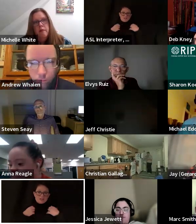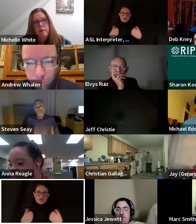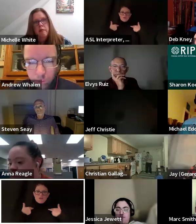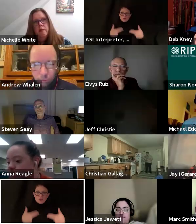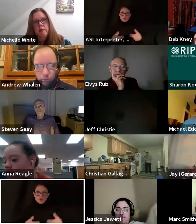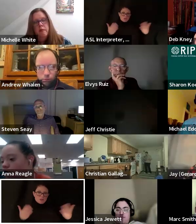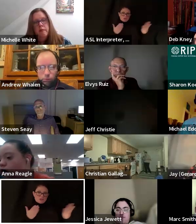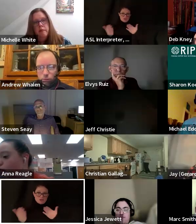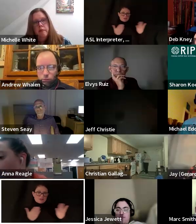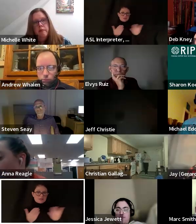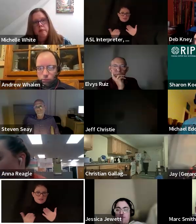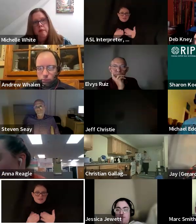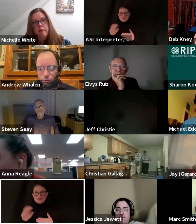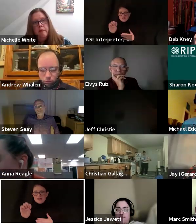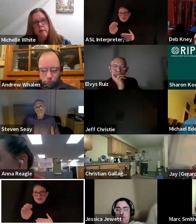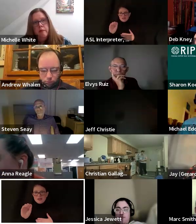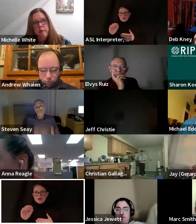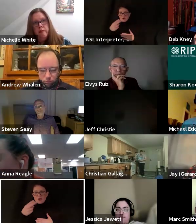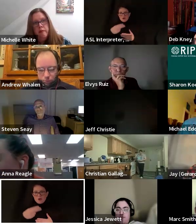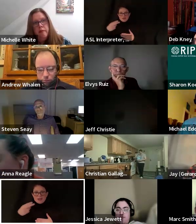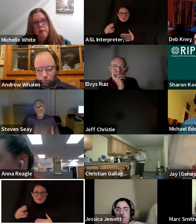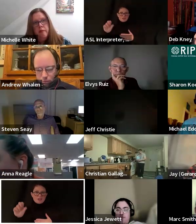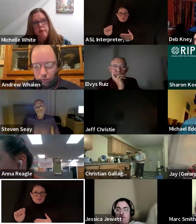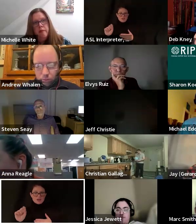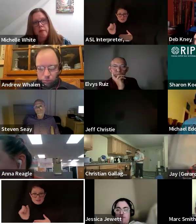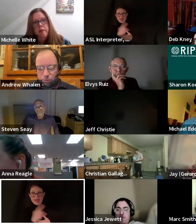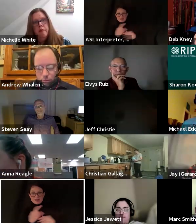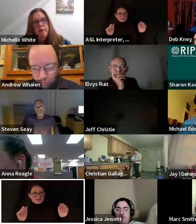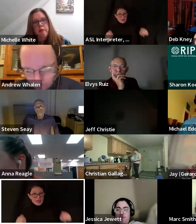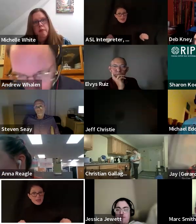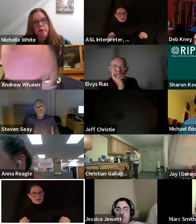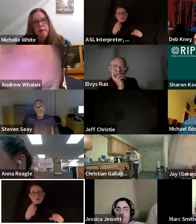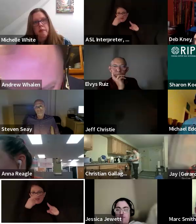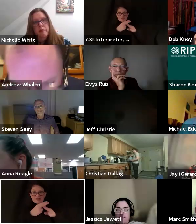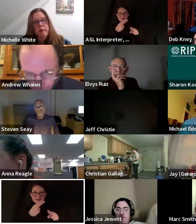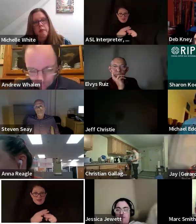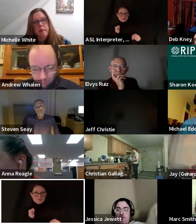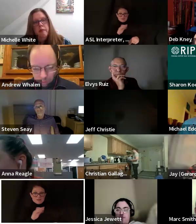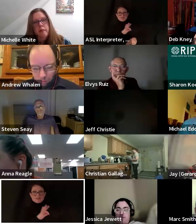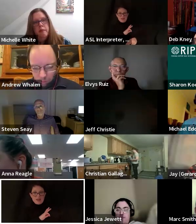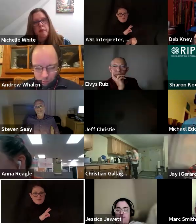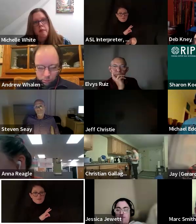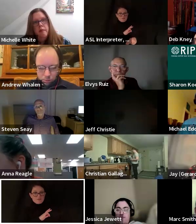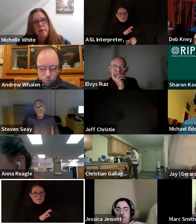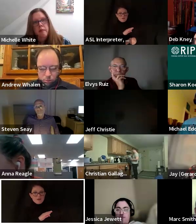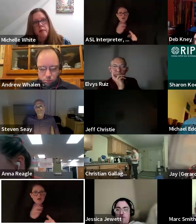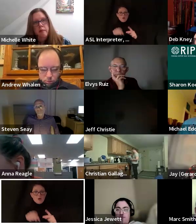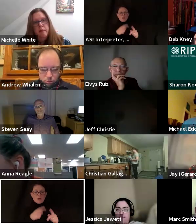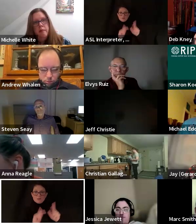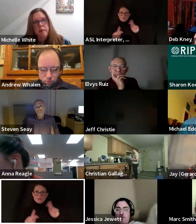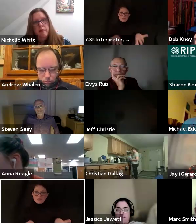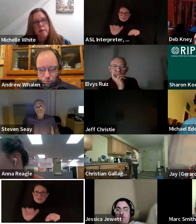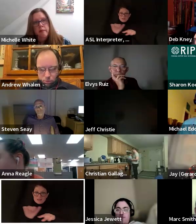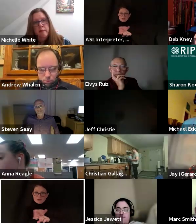Human Services, so EOHHS, could ask as well for the names of staff. And when people take